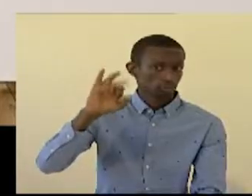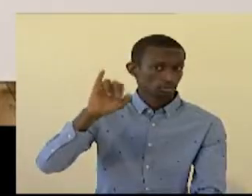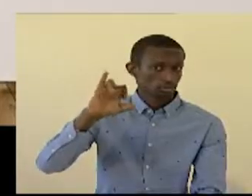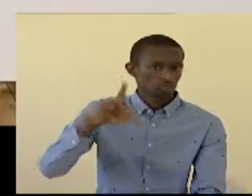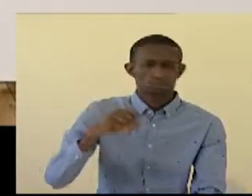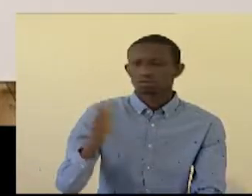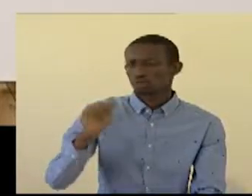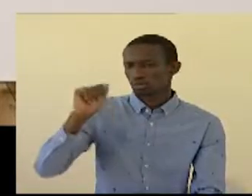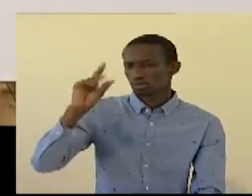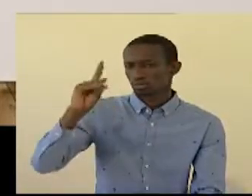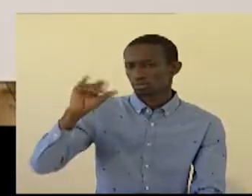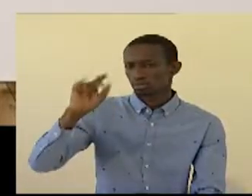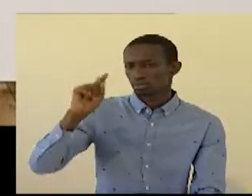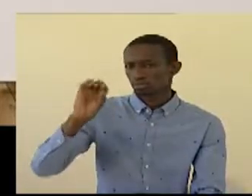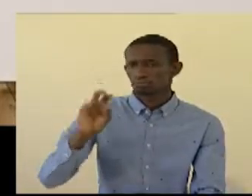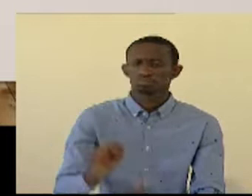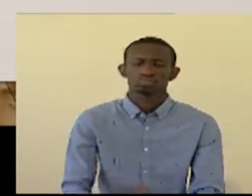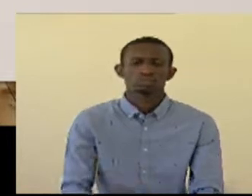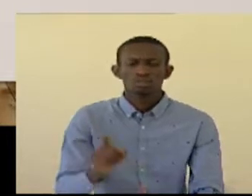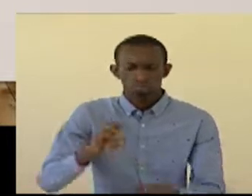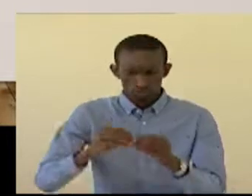to complete that equation.